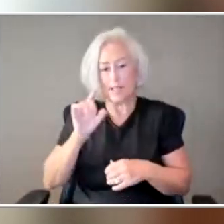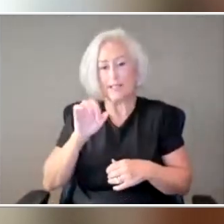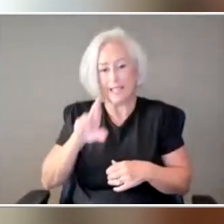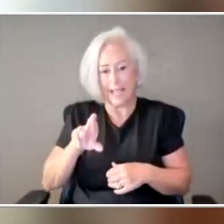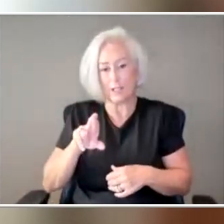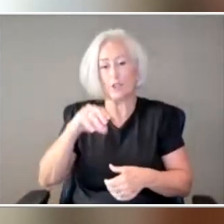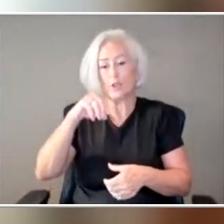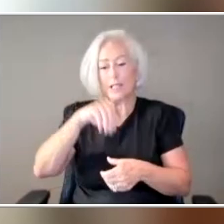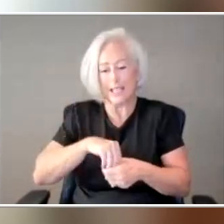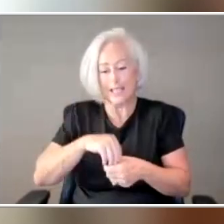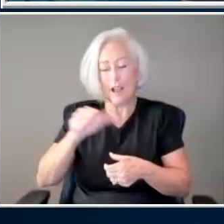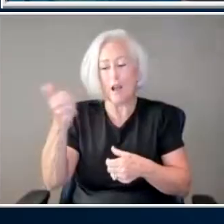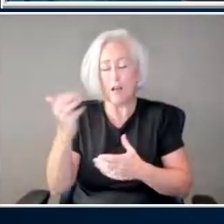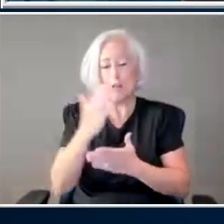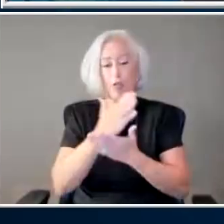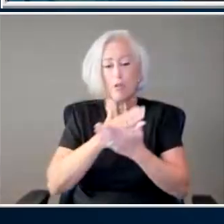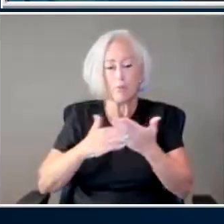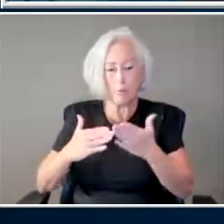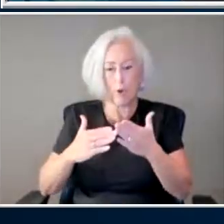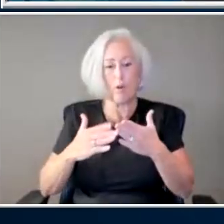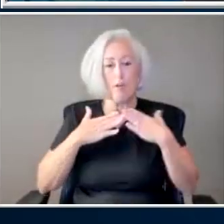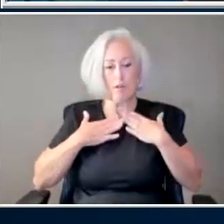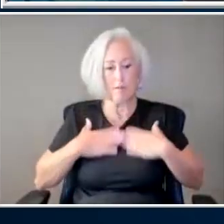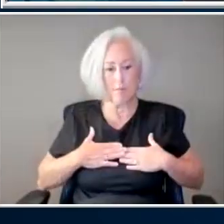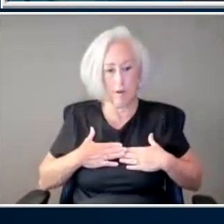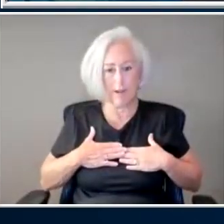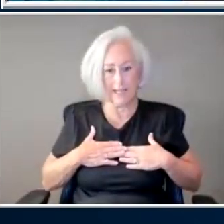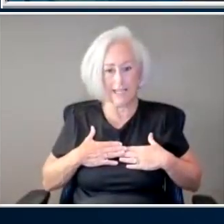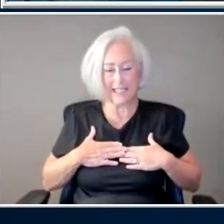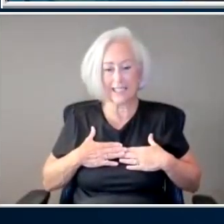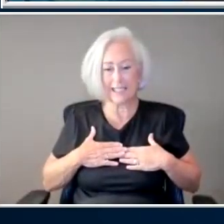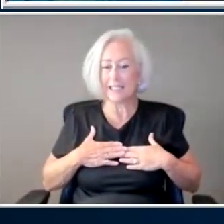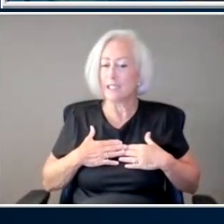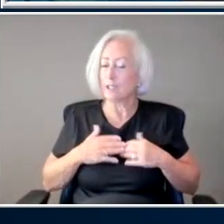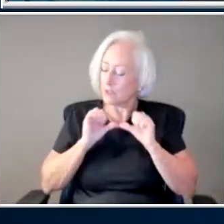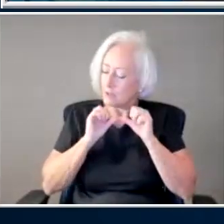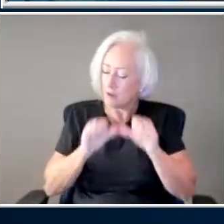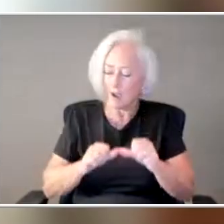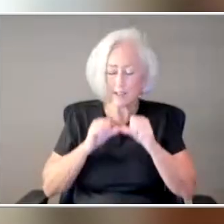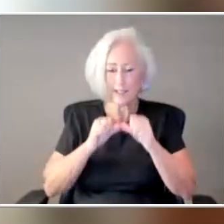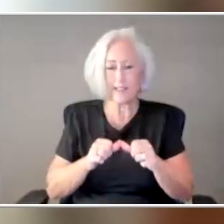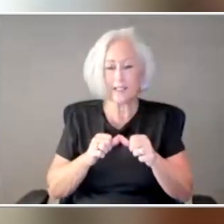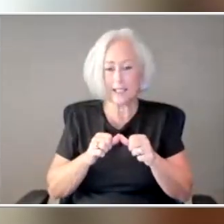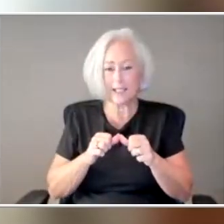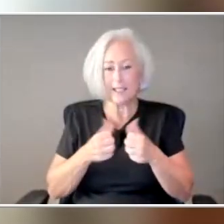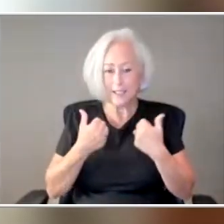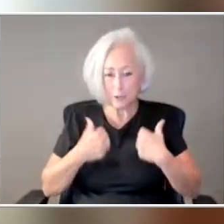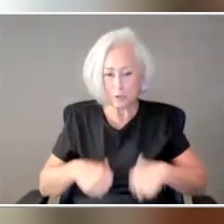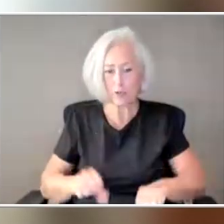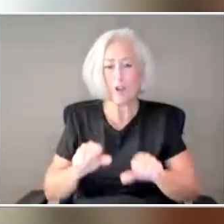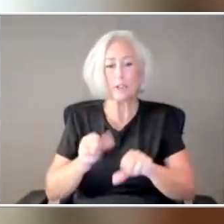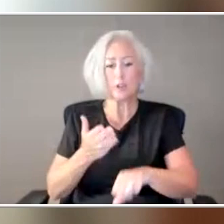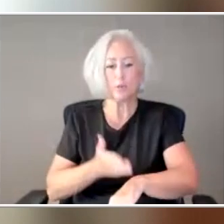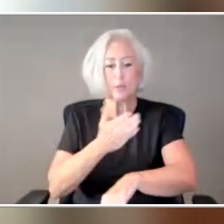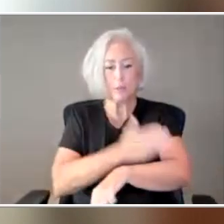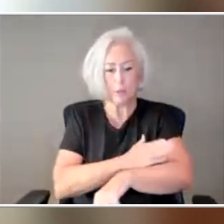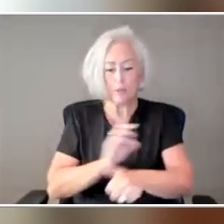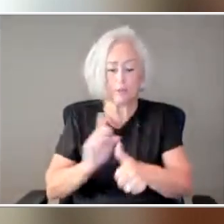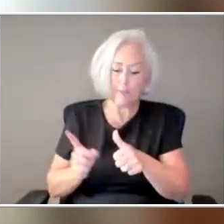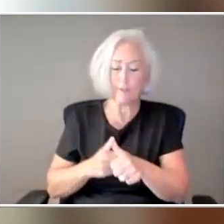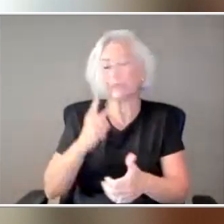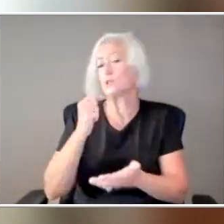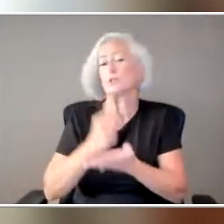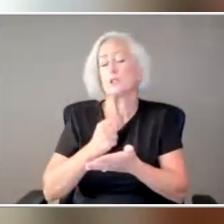other parts of the body. Terry, you mentioned. And, the research is constantly working on improving the initial treatment, right? So that we can cure